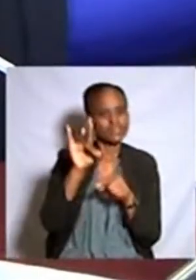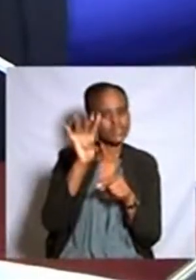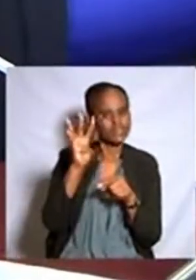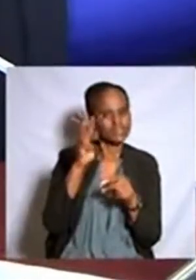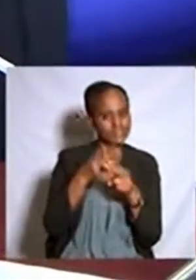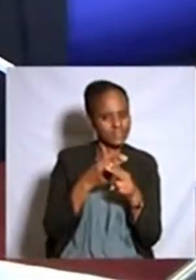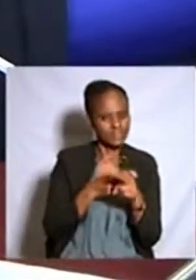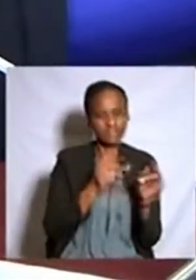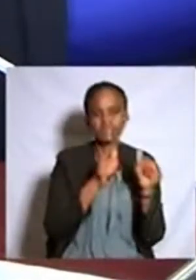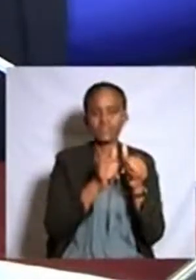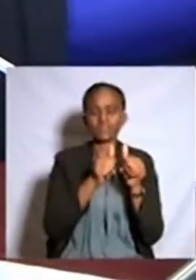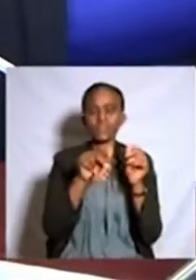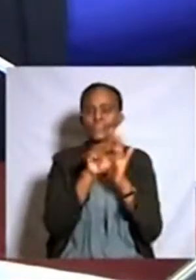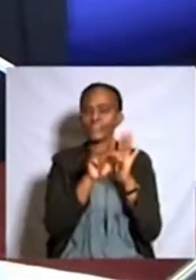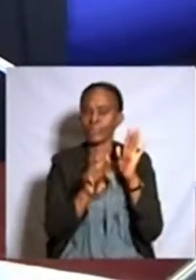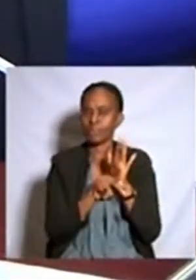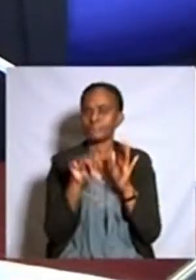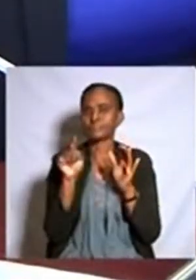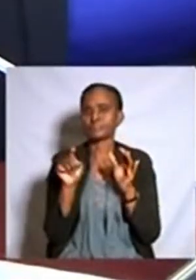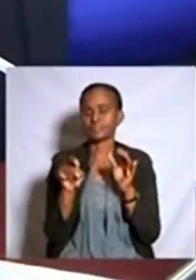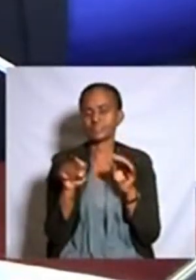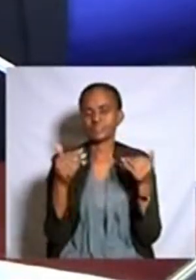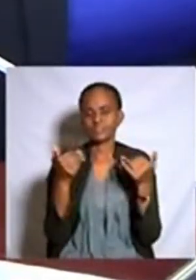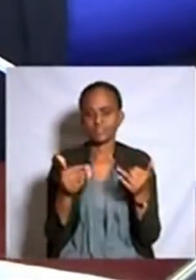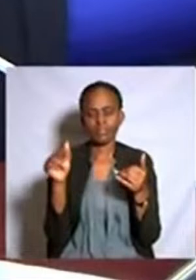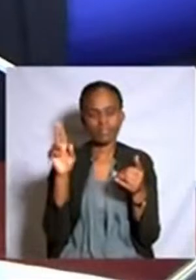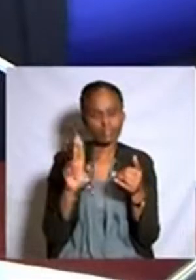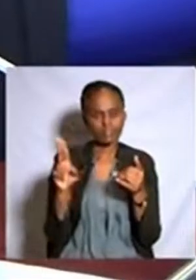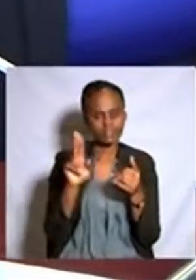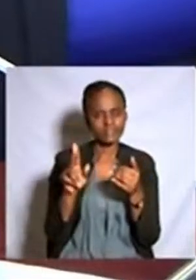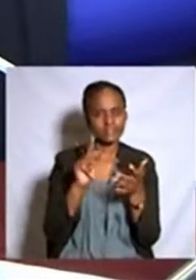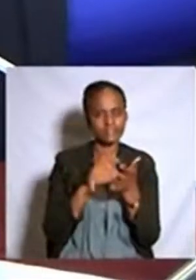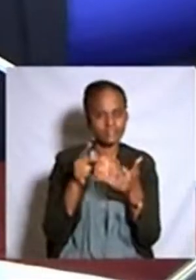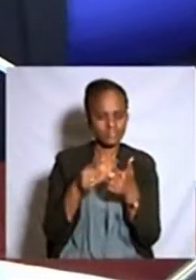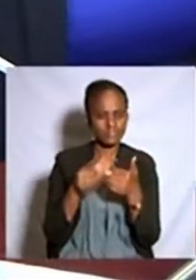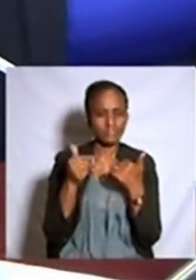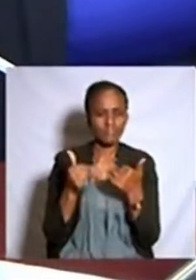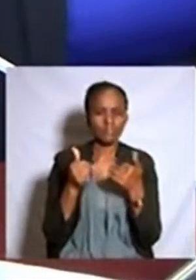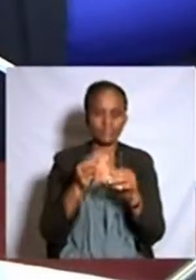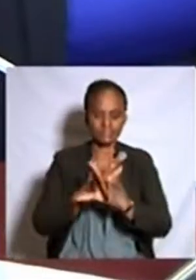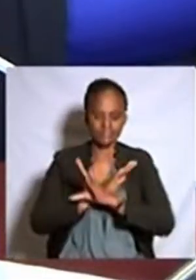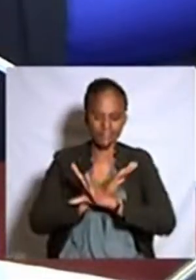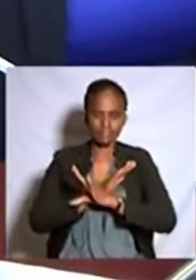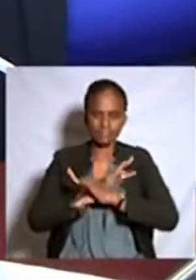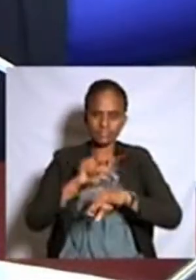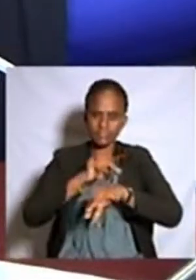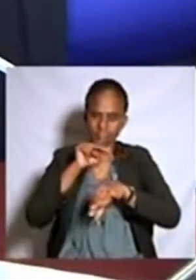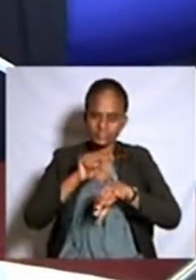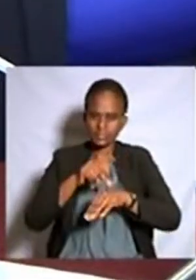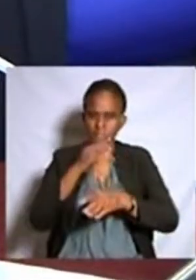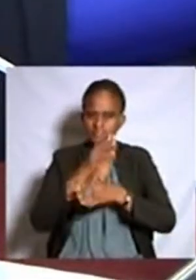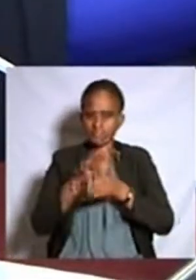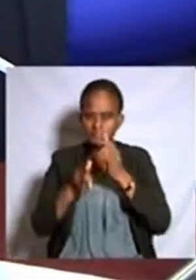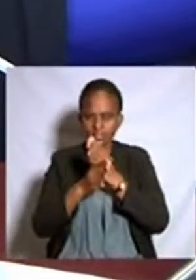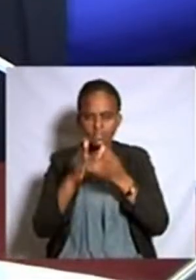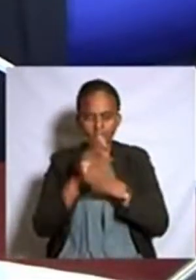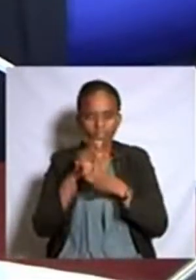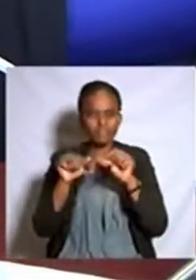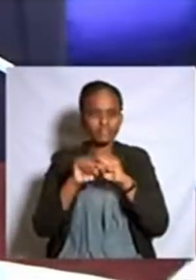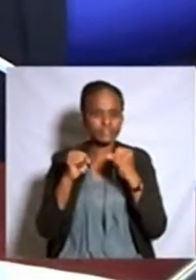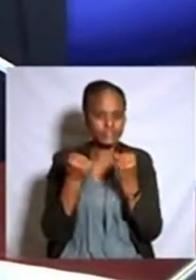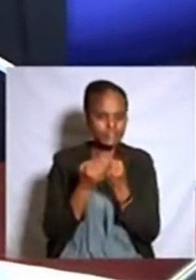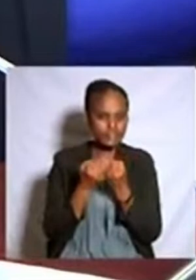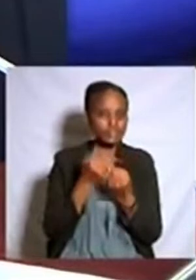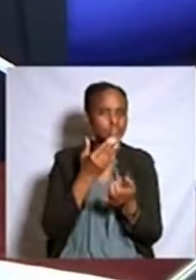per policy requirement. The exercise required the Zambia National Building Society to obtain customers'